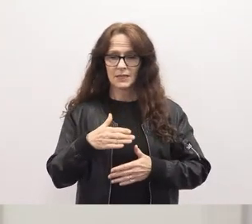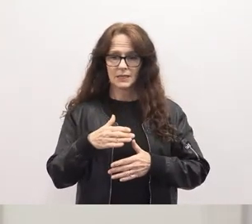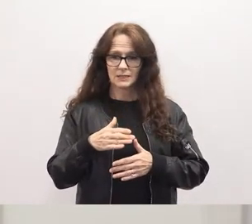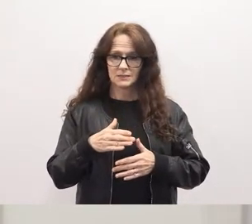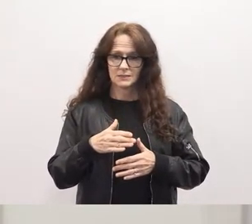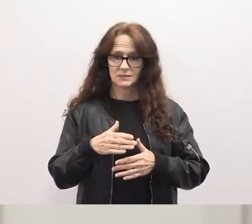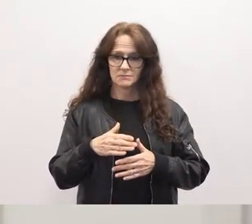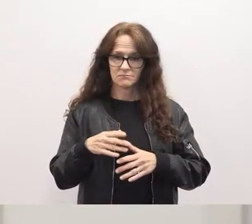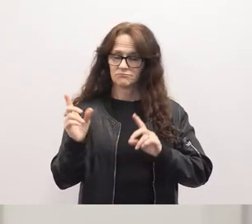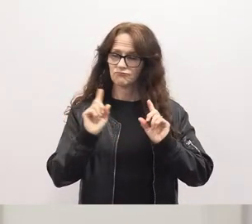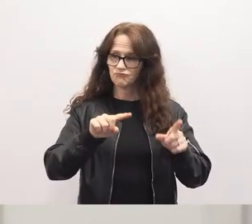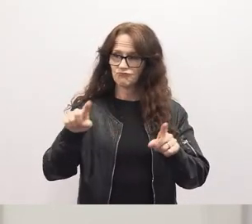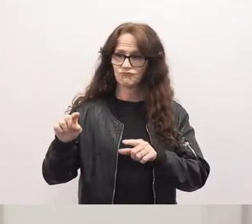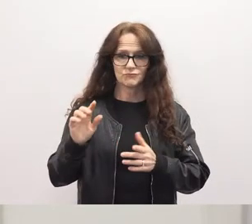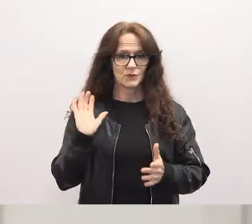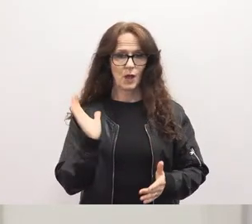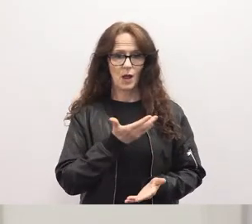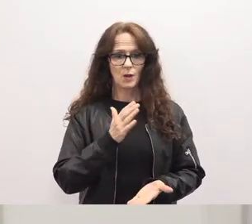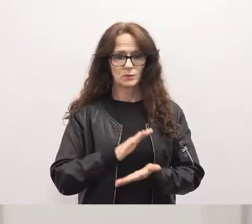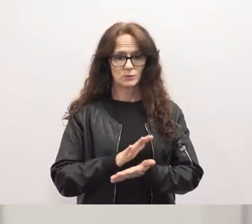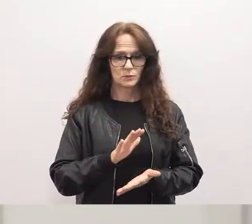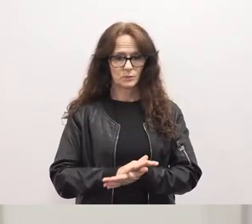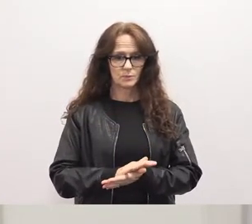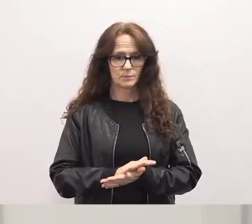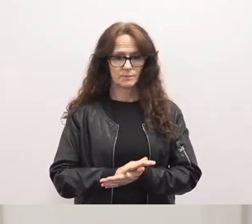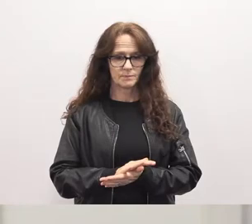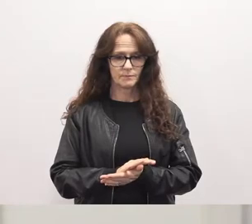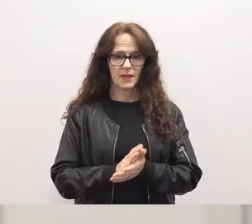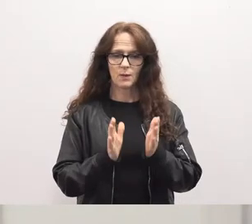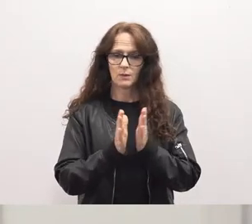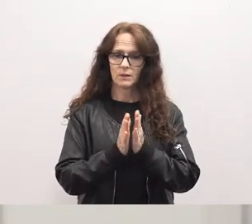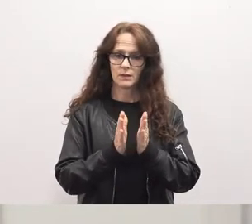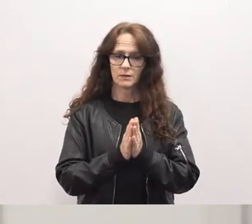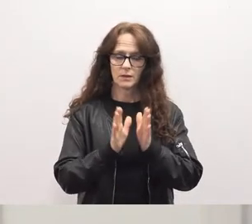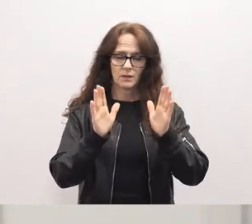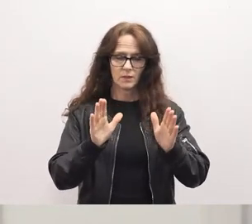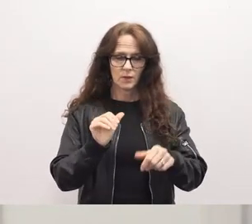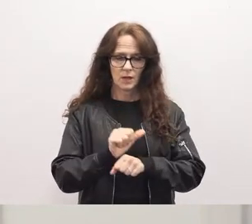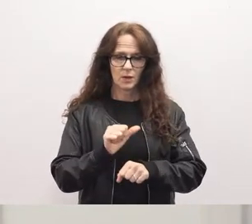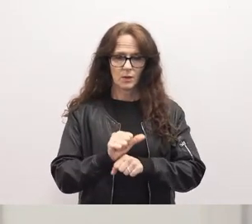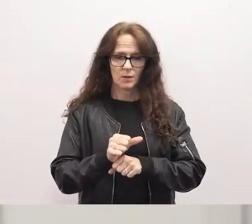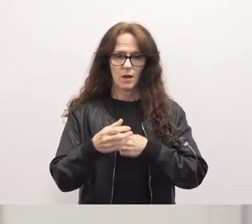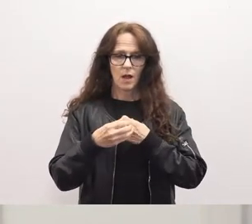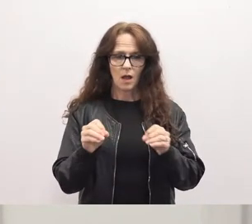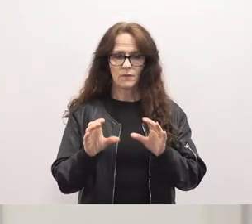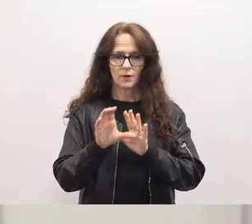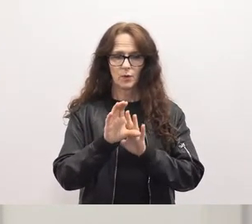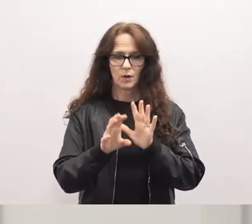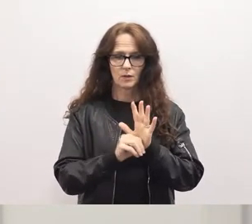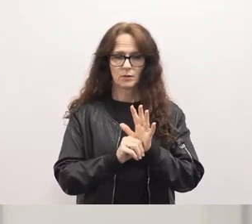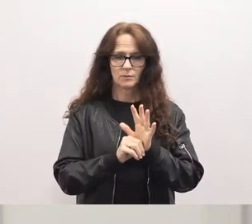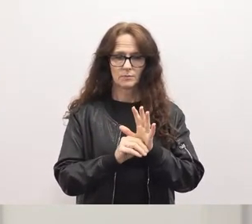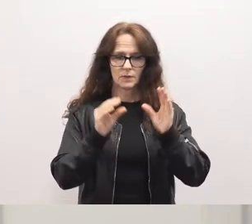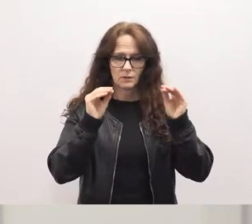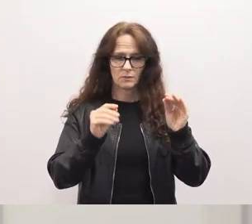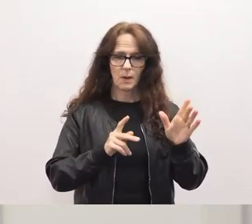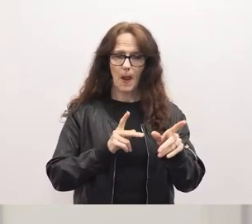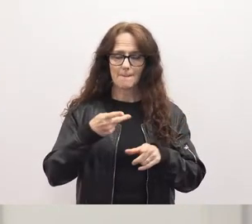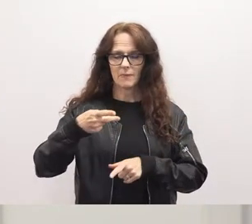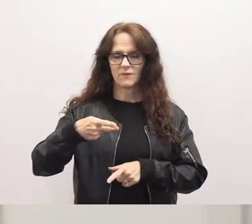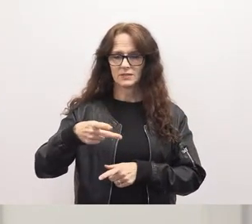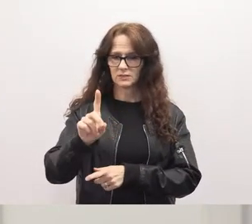to come out to our schools. Want to acknowledge the incredible work of the Office of Curriculum Instruction and Professional